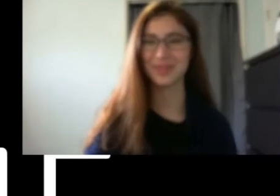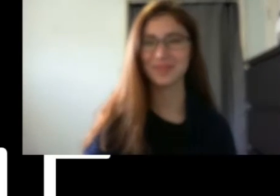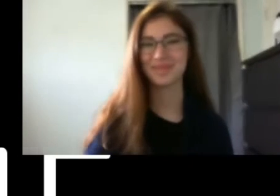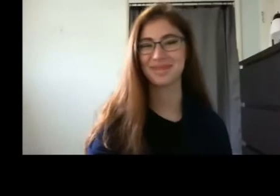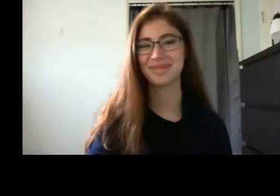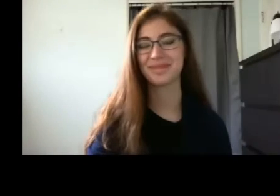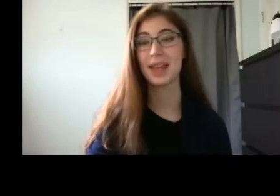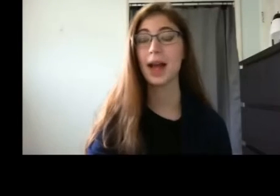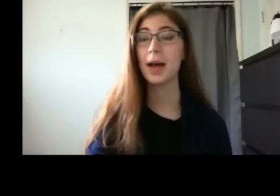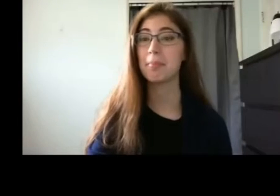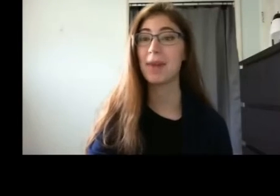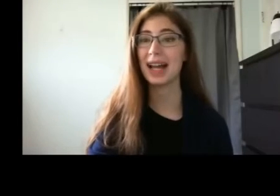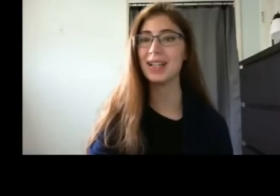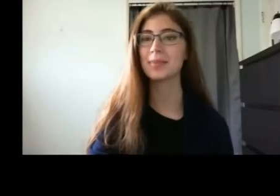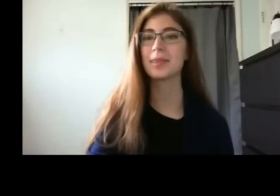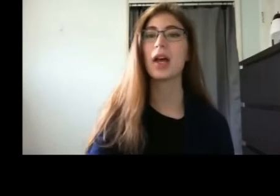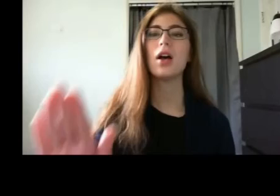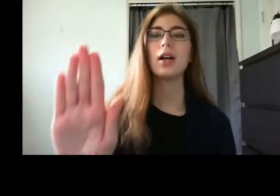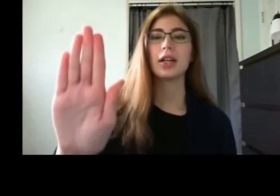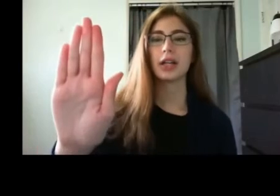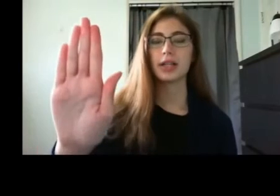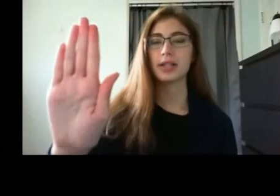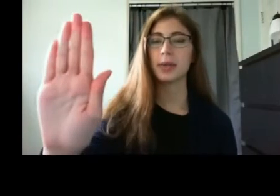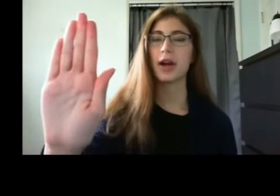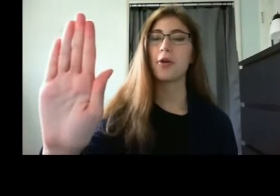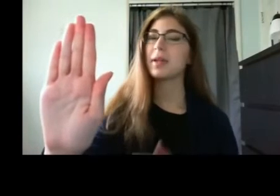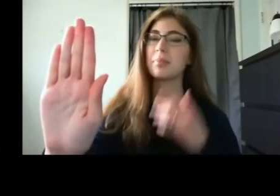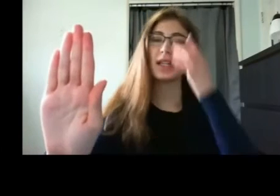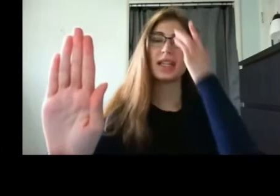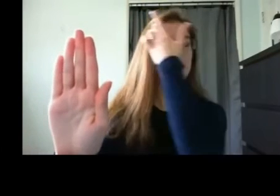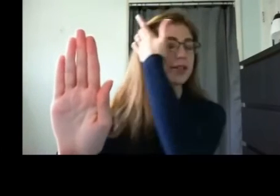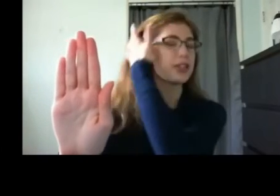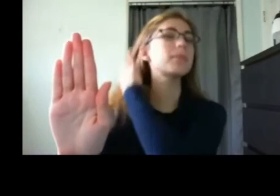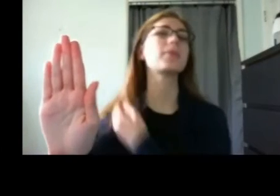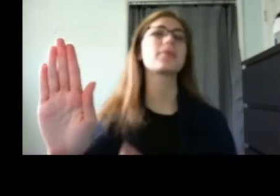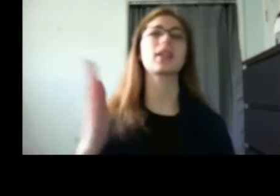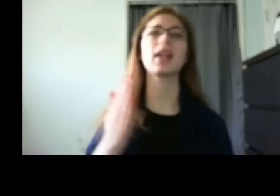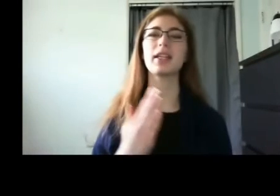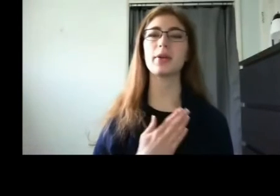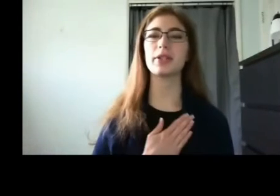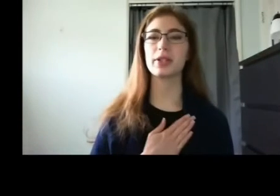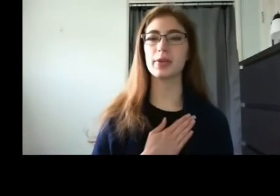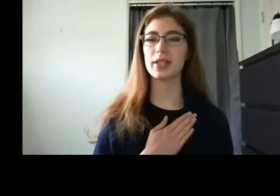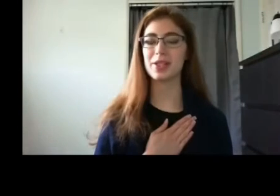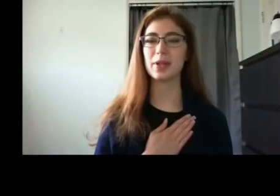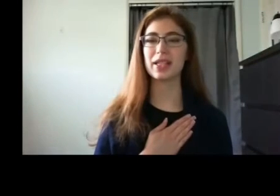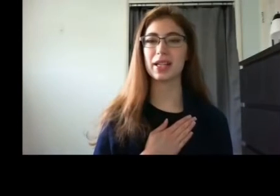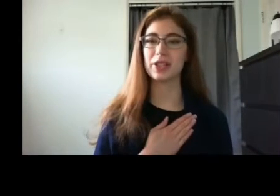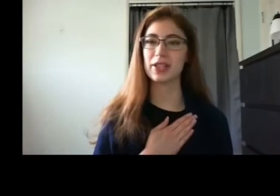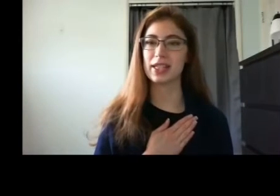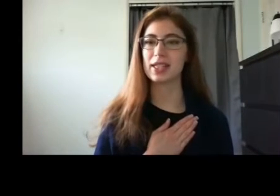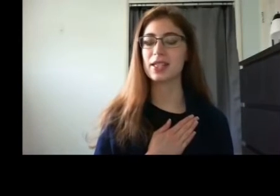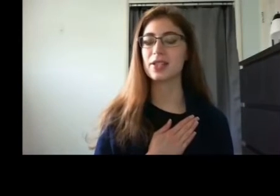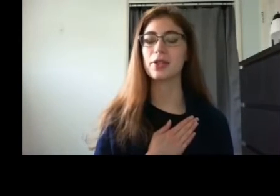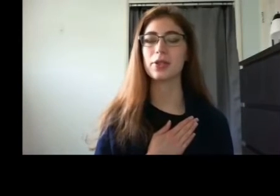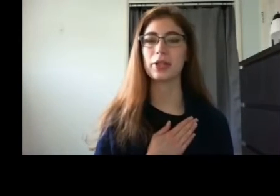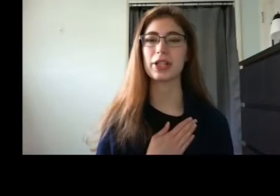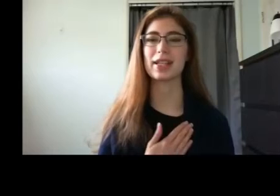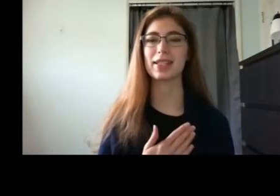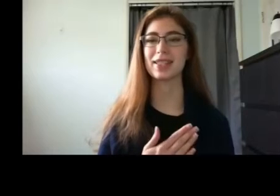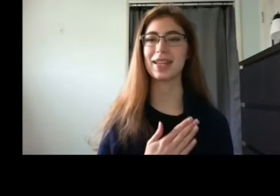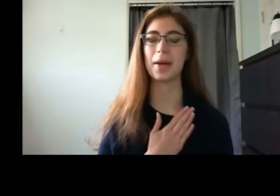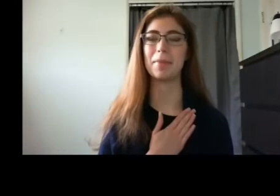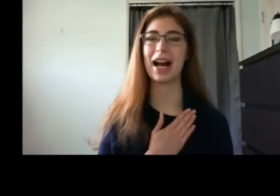Okay. My. You're going to do an open B handshake, and you are just going to touch this to